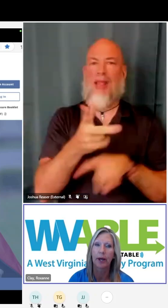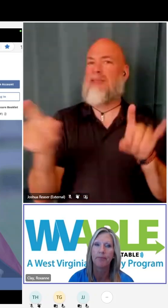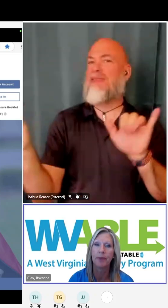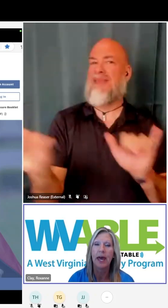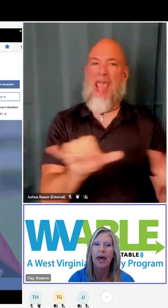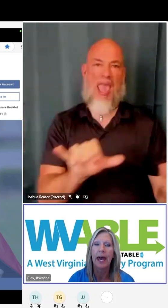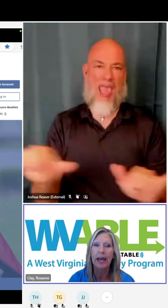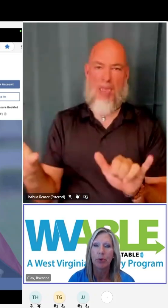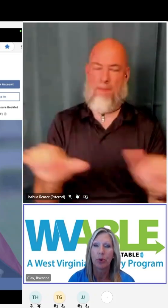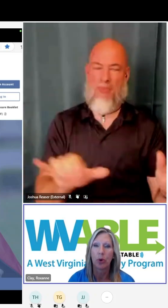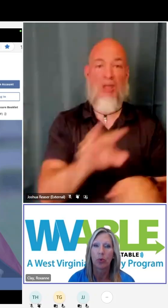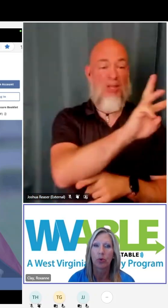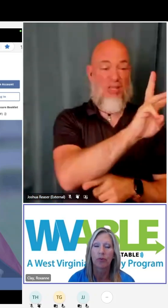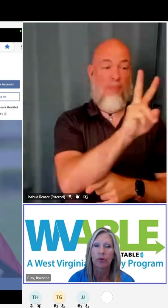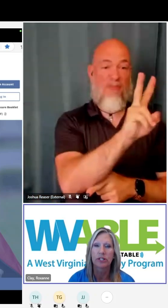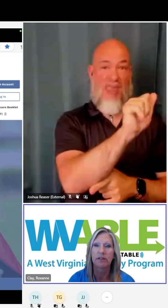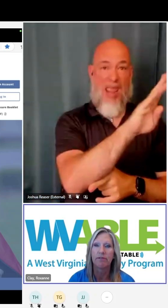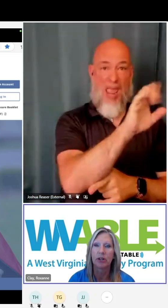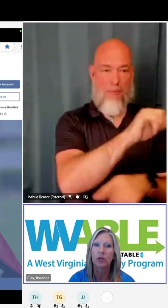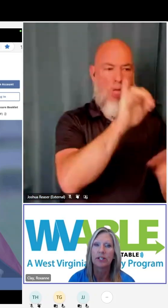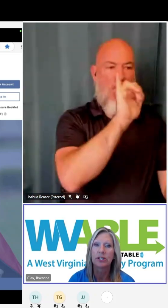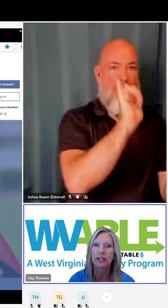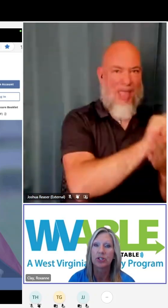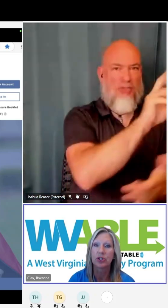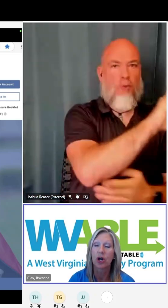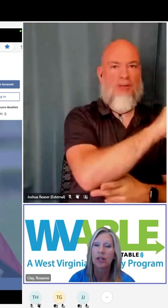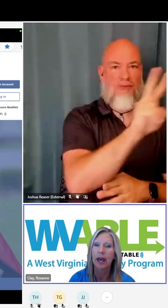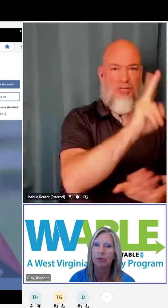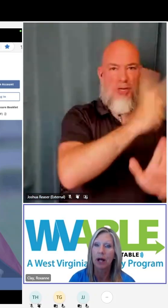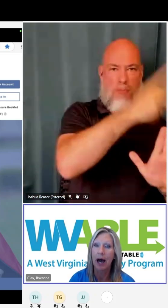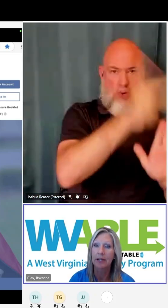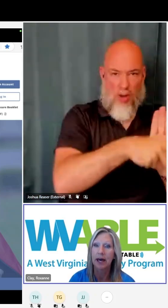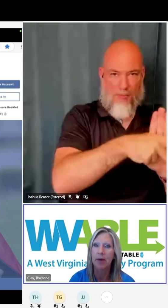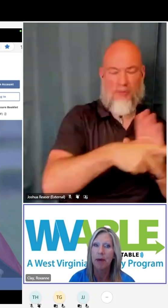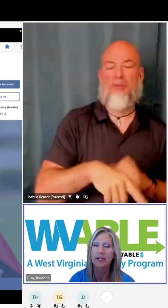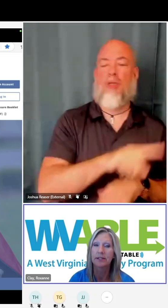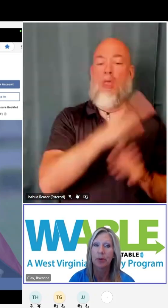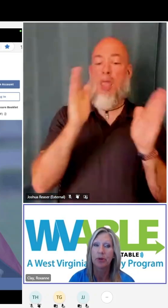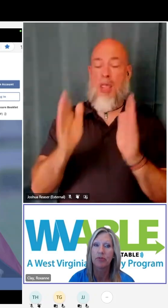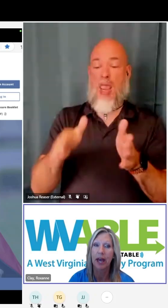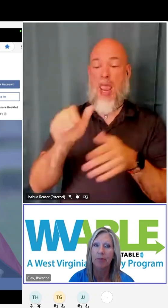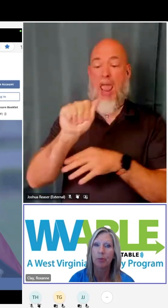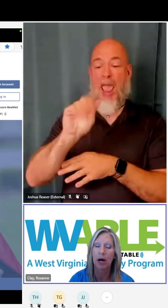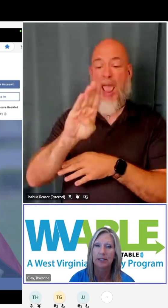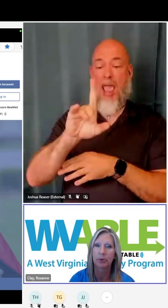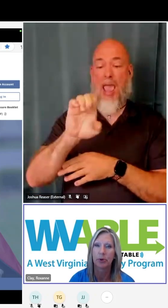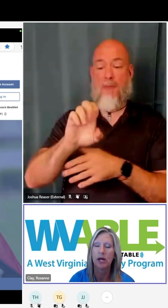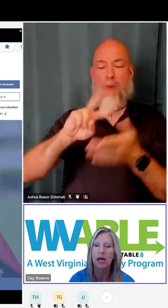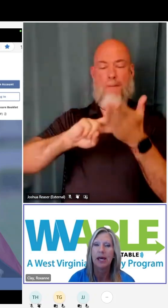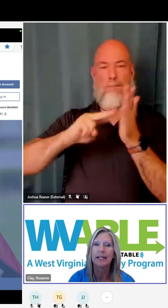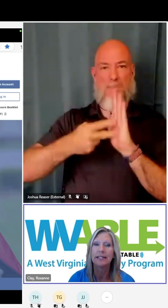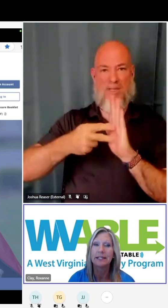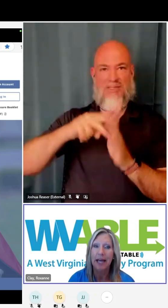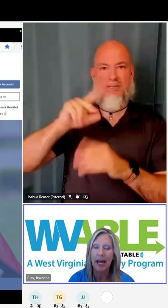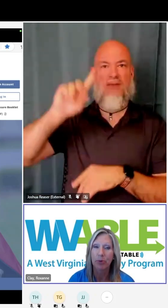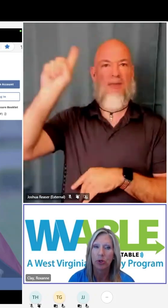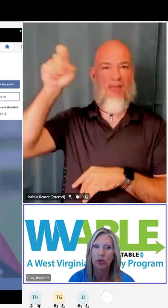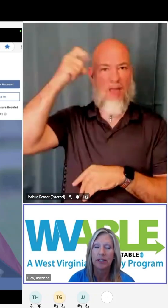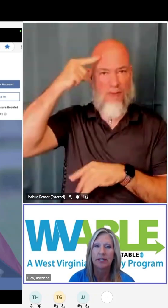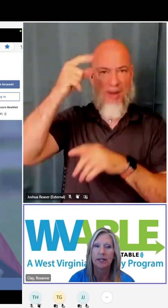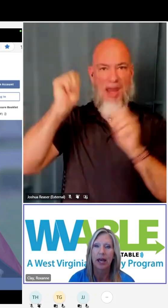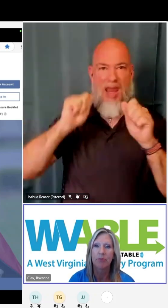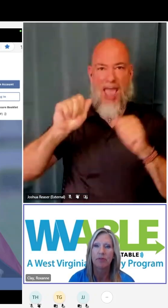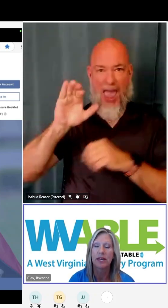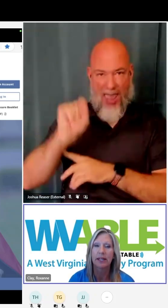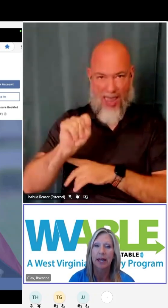ABLE program. ABLE refers to the federal legislation called the ABLE Act that makes WVABLE possible, and